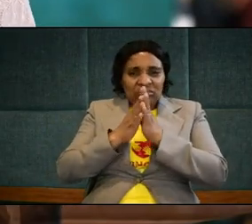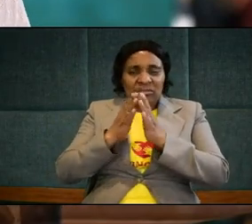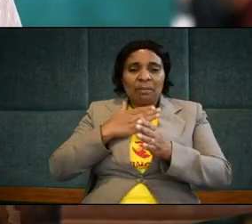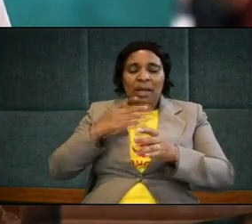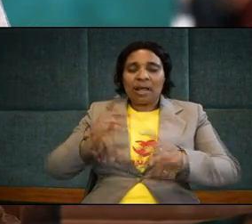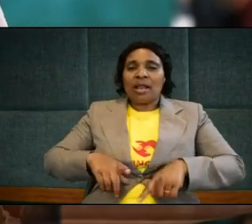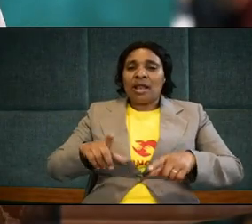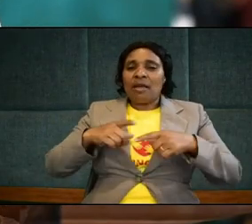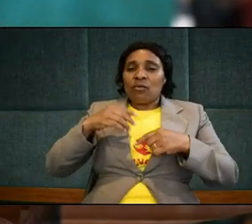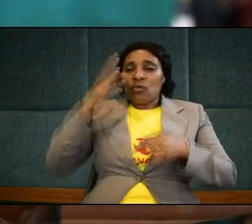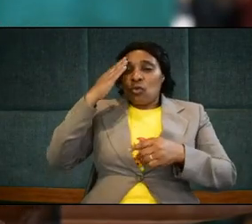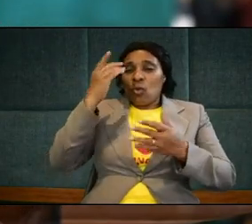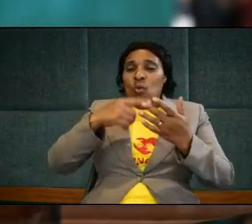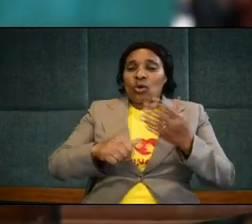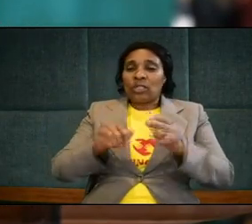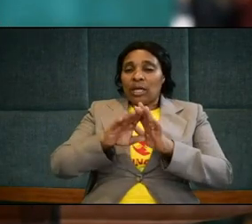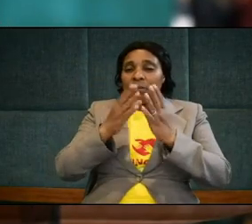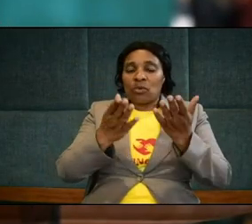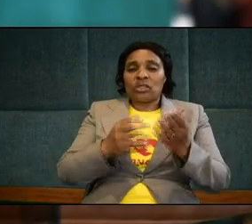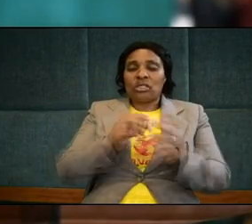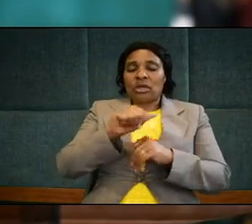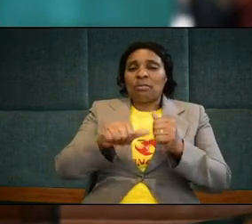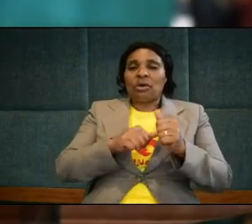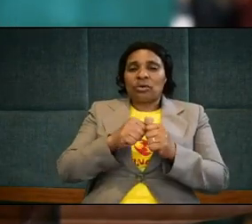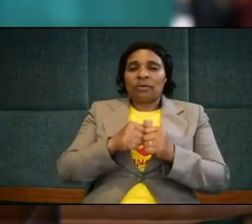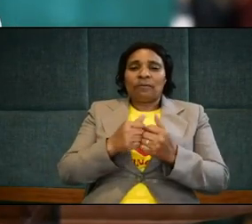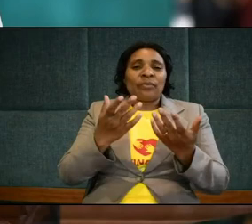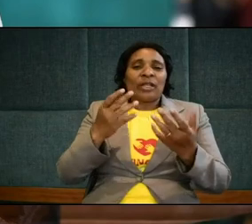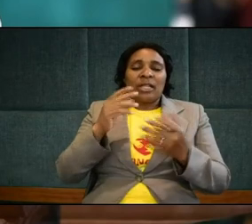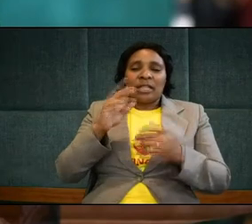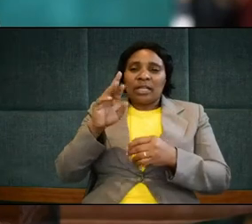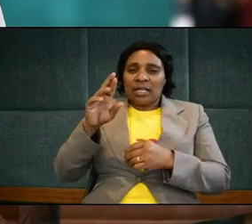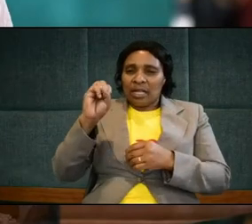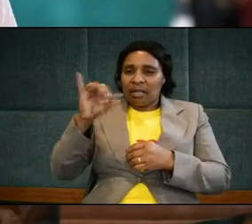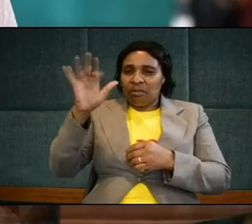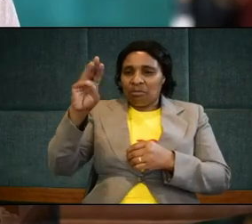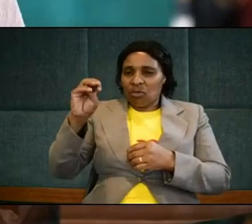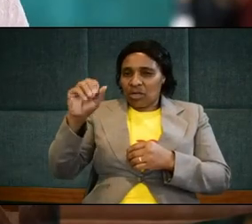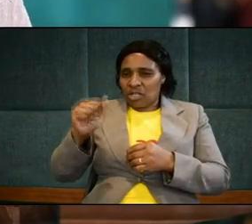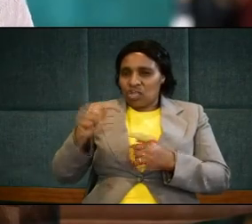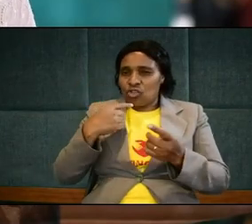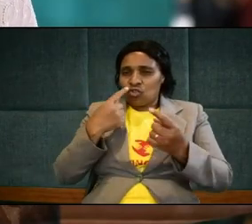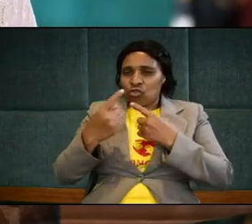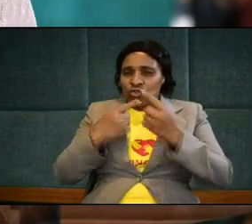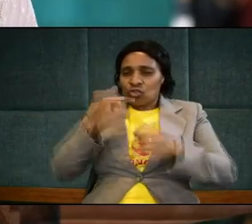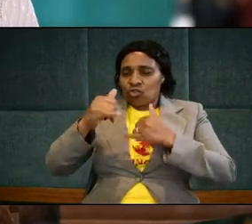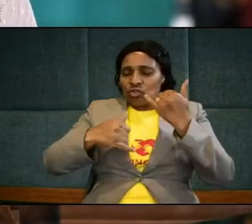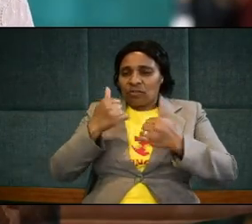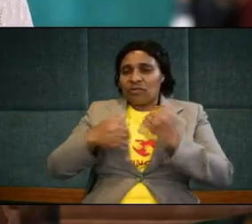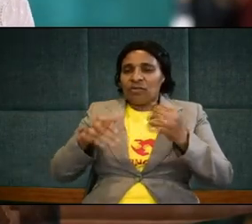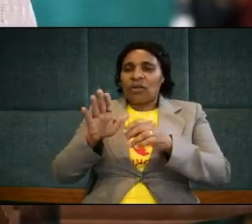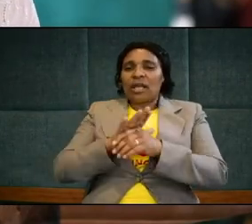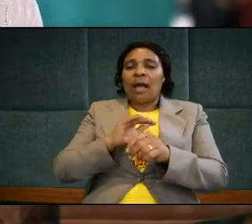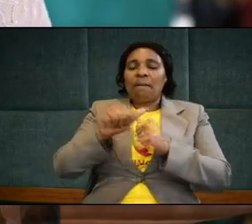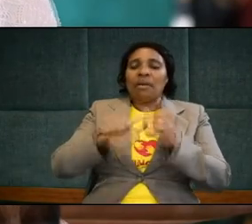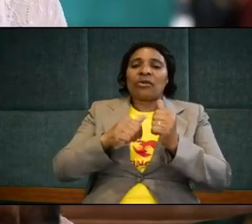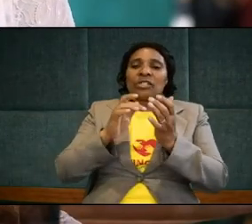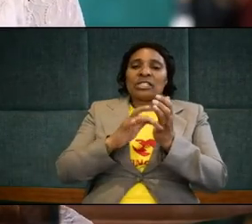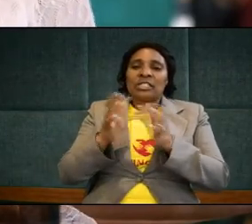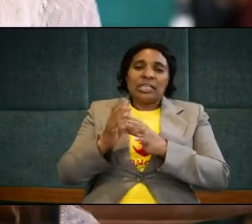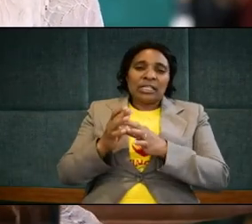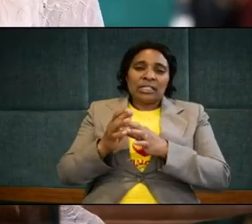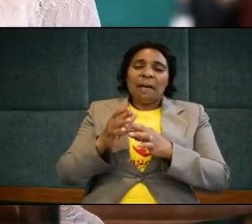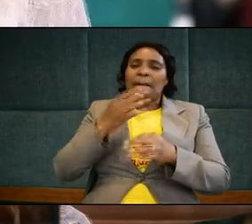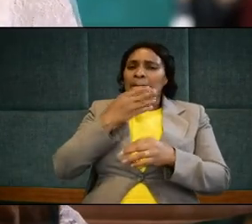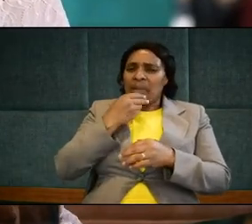to know what this book is about." Ramos spoke joyfully about Jesus and gifted the old man a Bible. The man broke down in